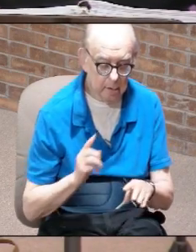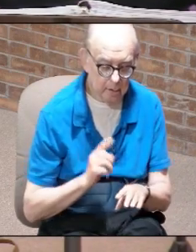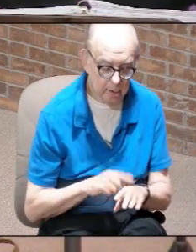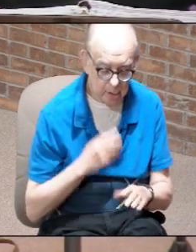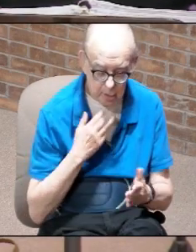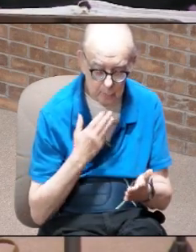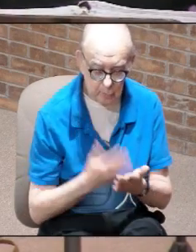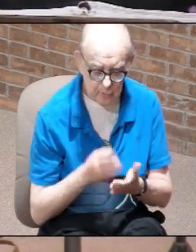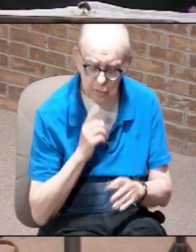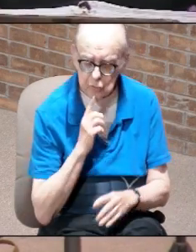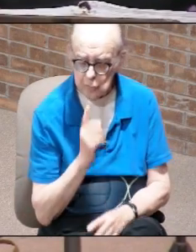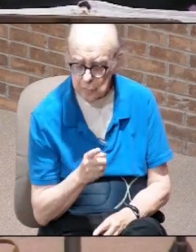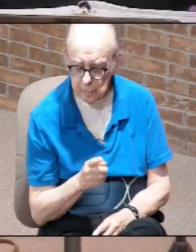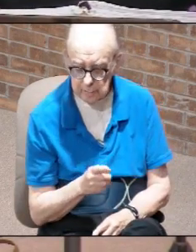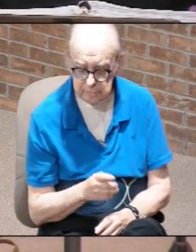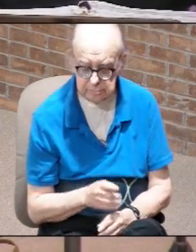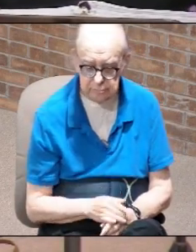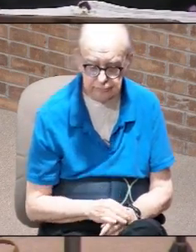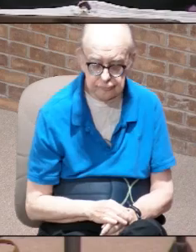proven true.